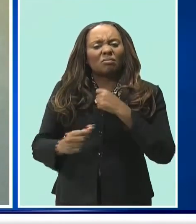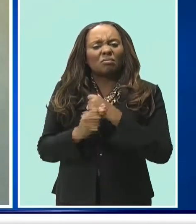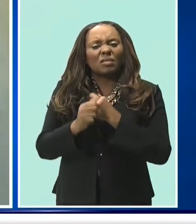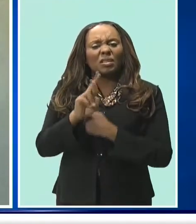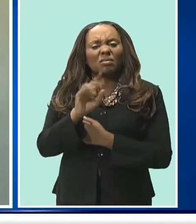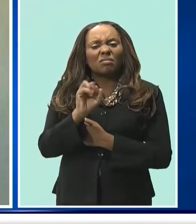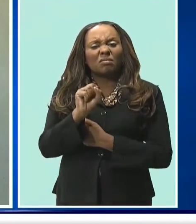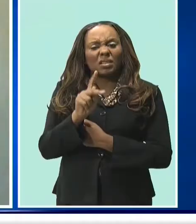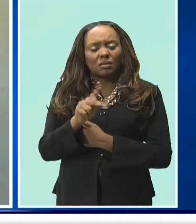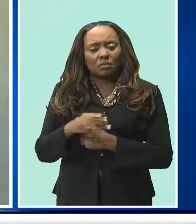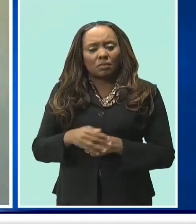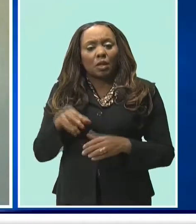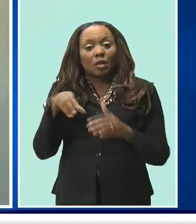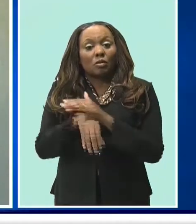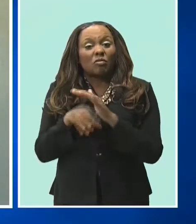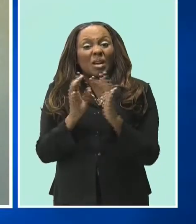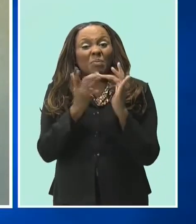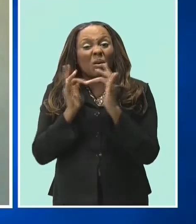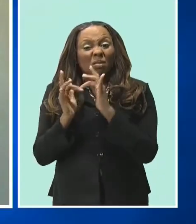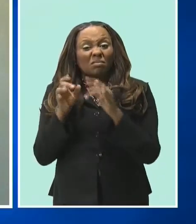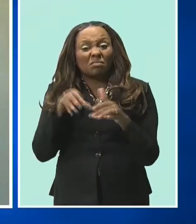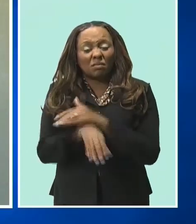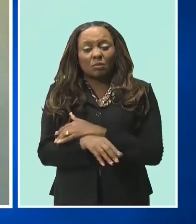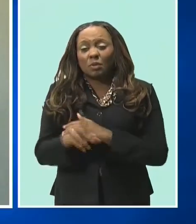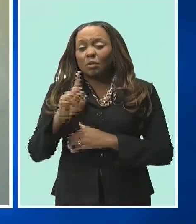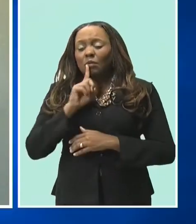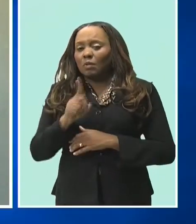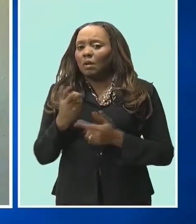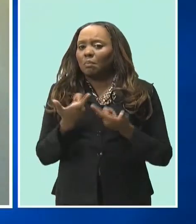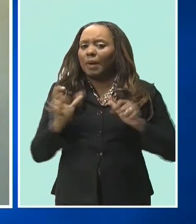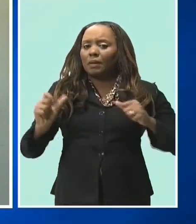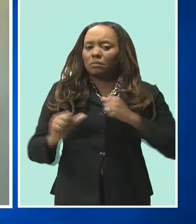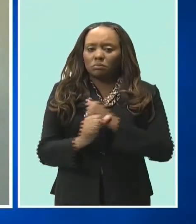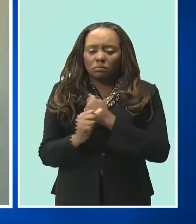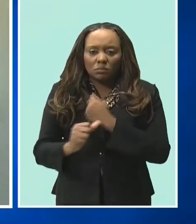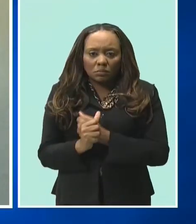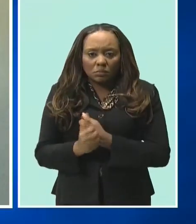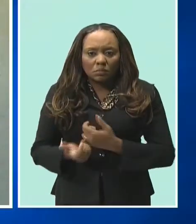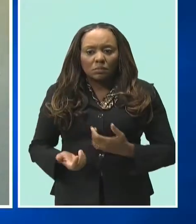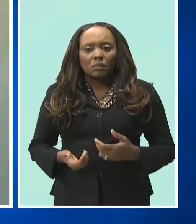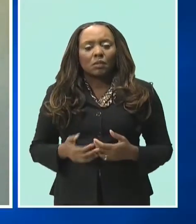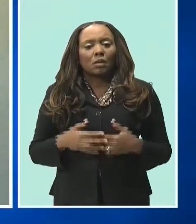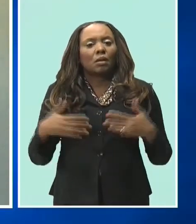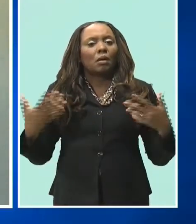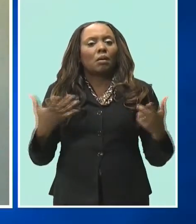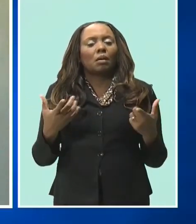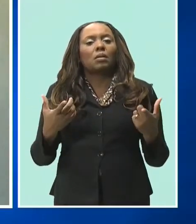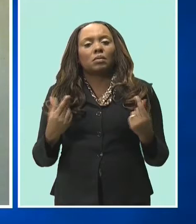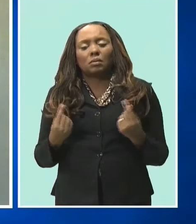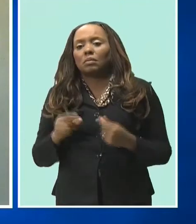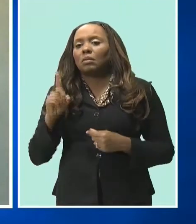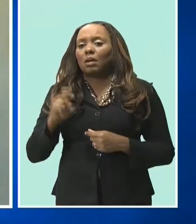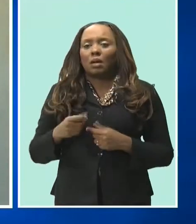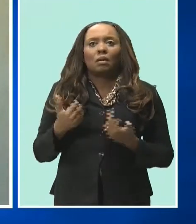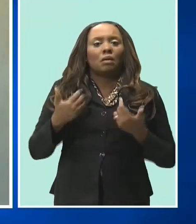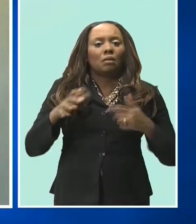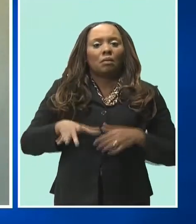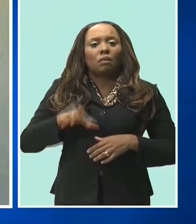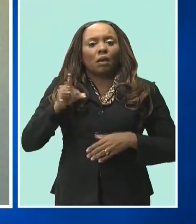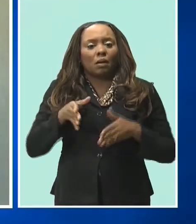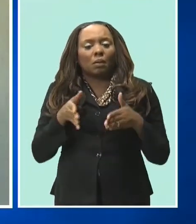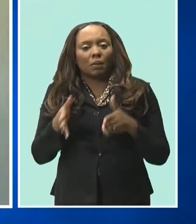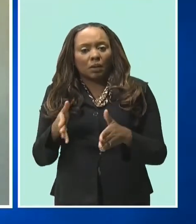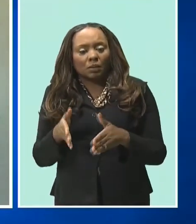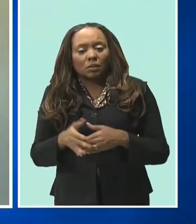is a major threat to operation, and so the kind of remedies that are being employed, if we're not